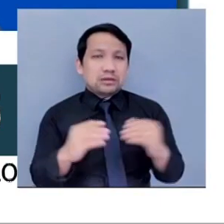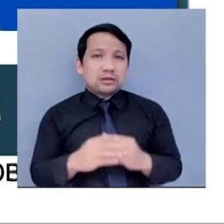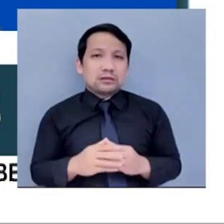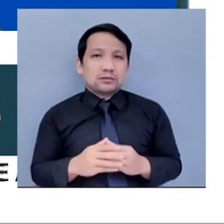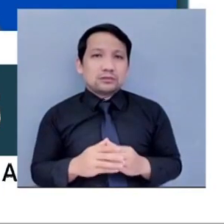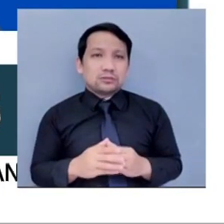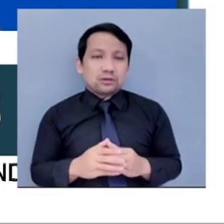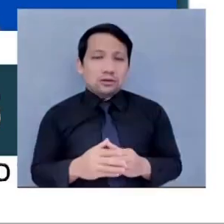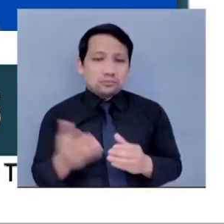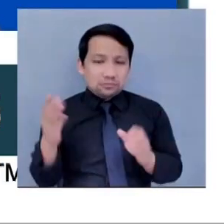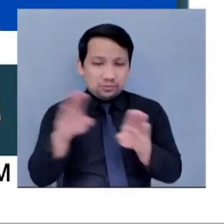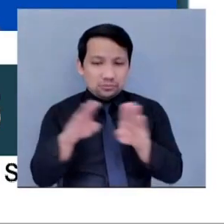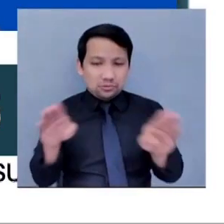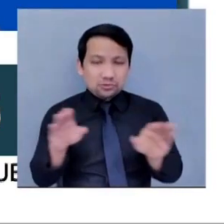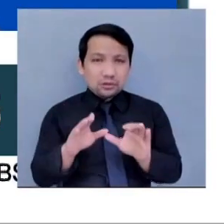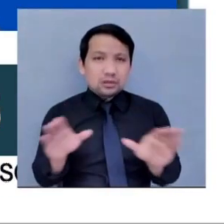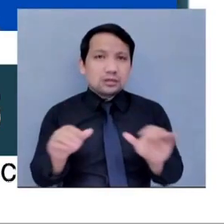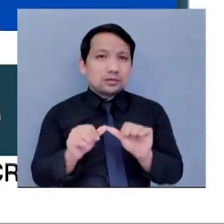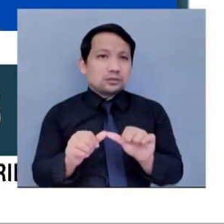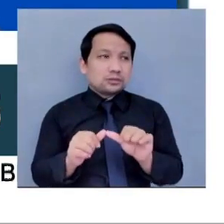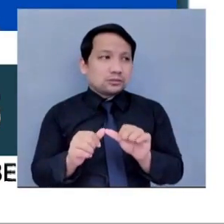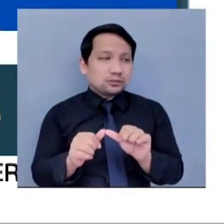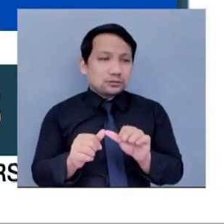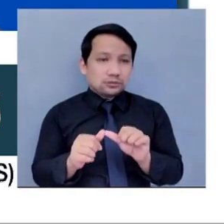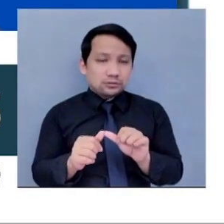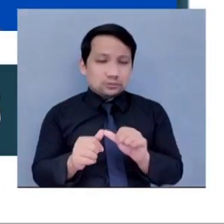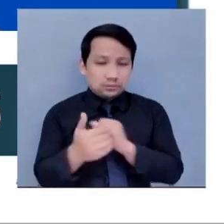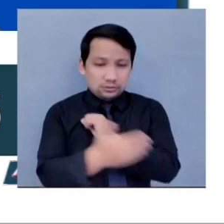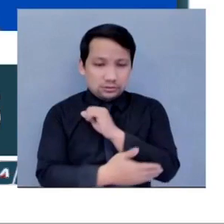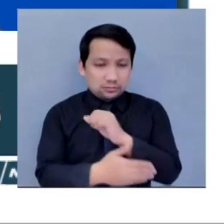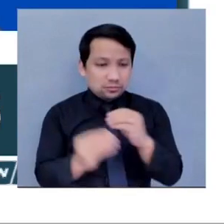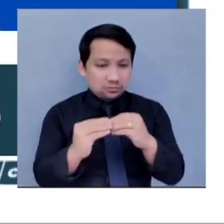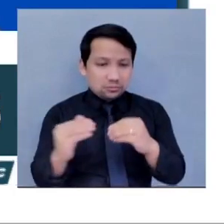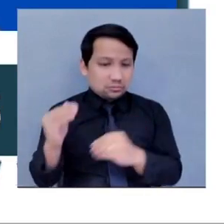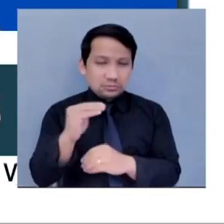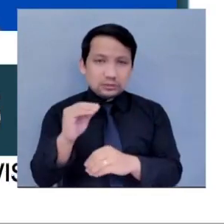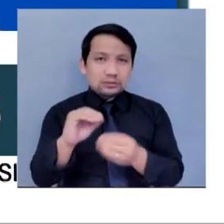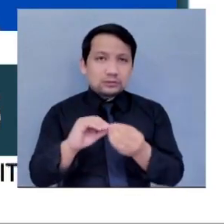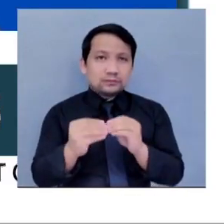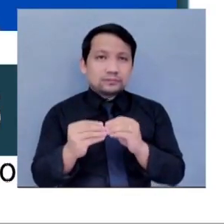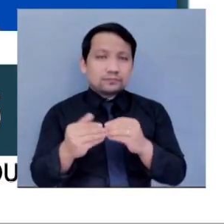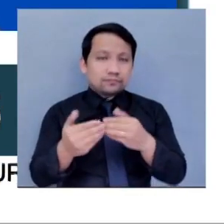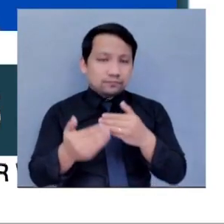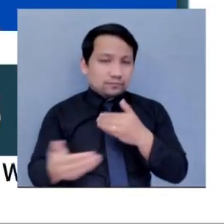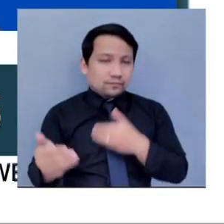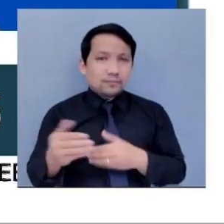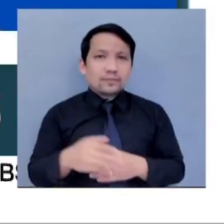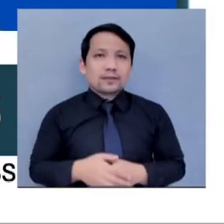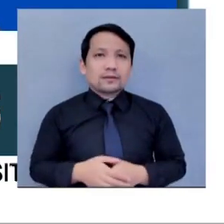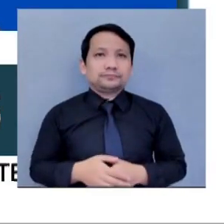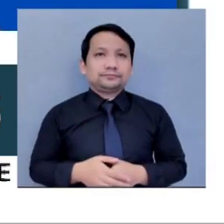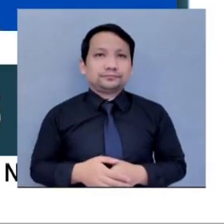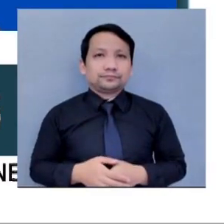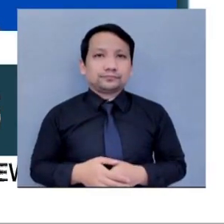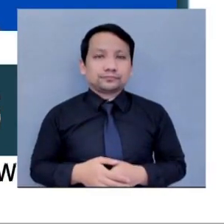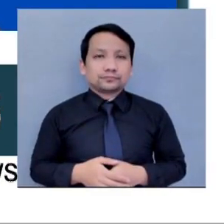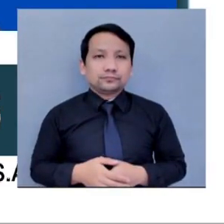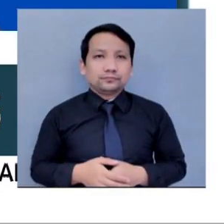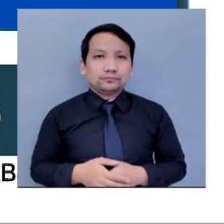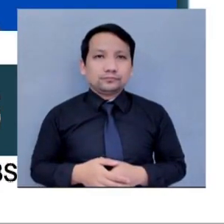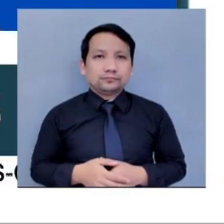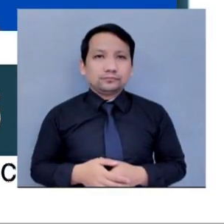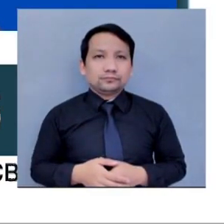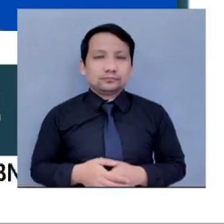reopening narrative, the country moving towards greater normalcy, that so far